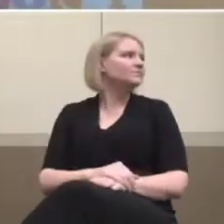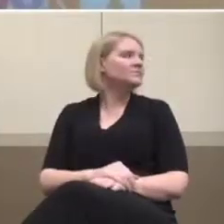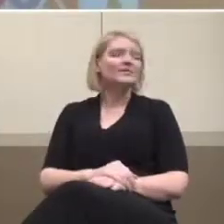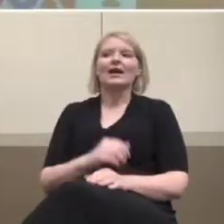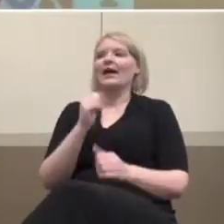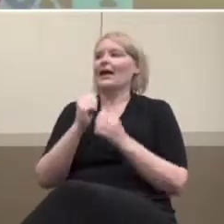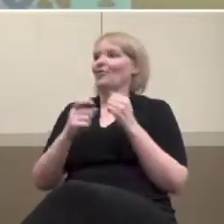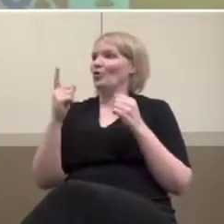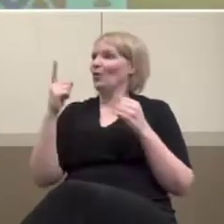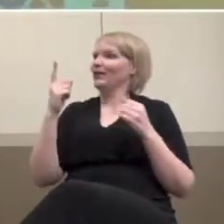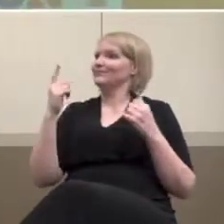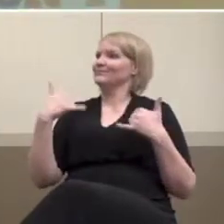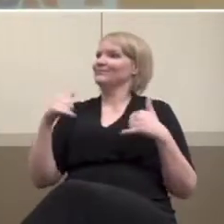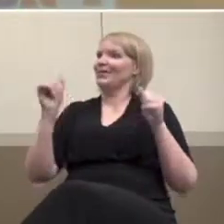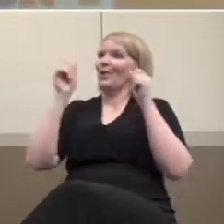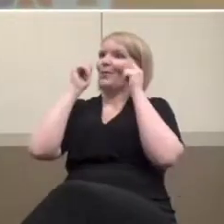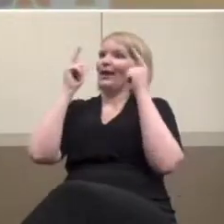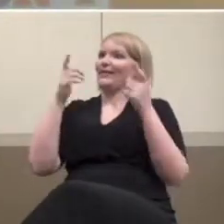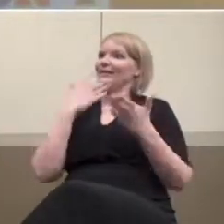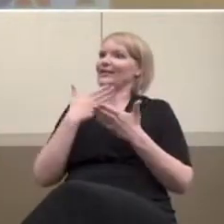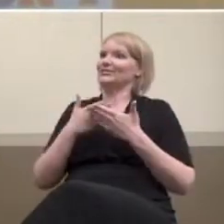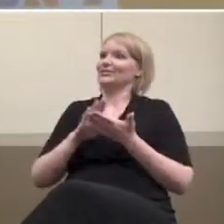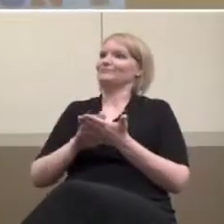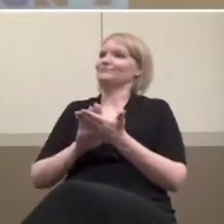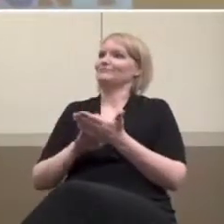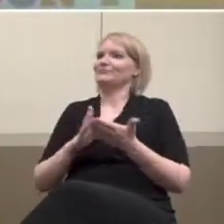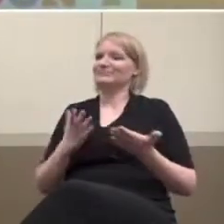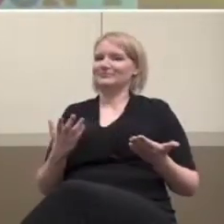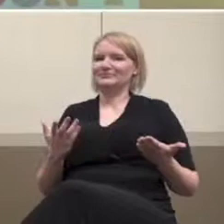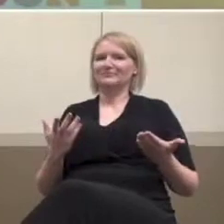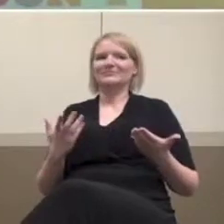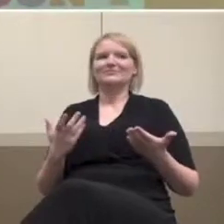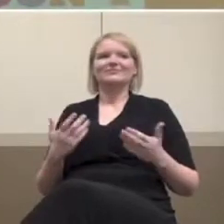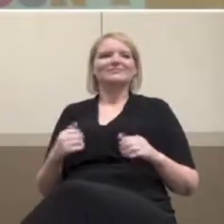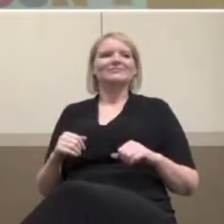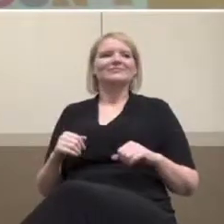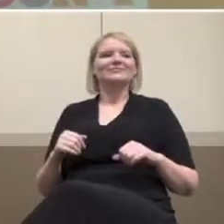good, since Raven kind of went before me and kind of like switched the thing there,